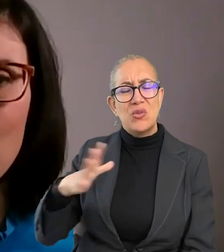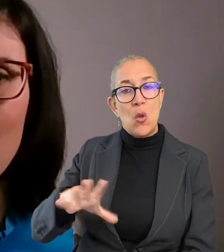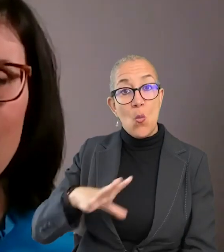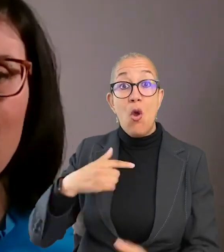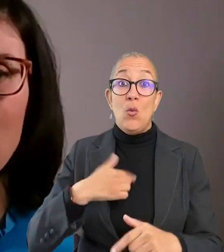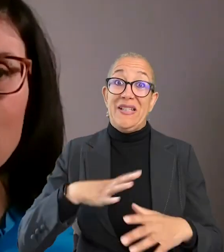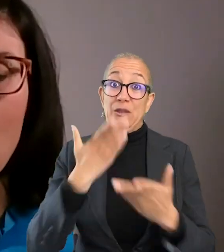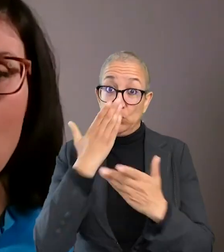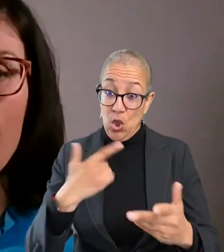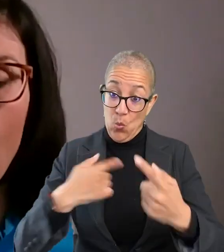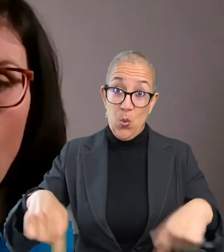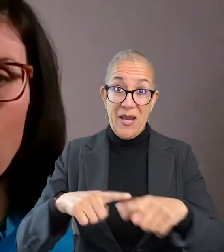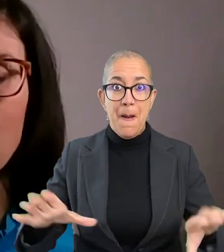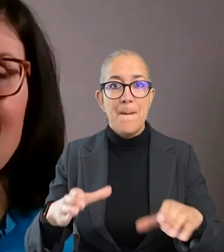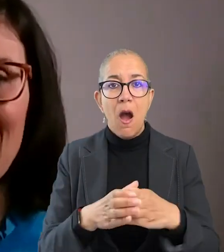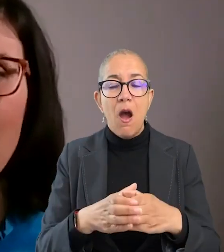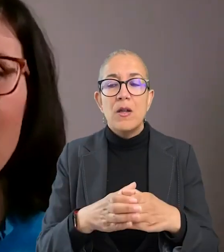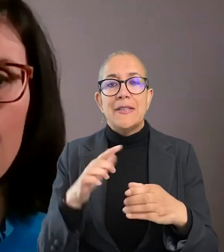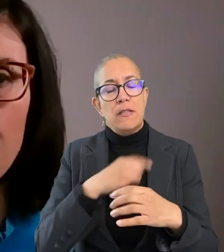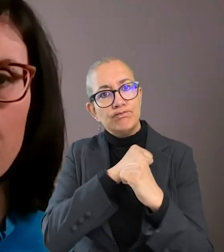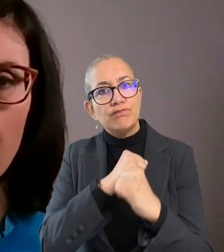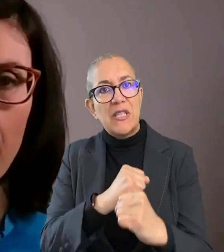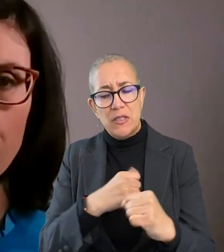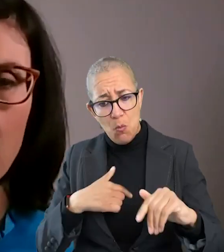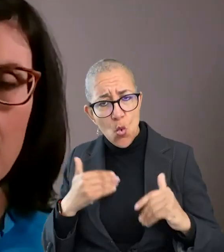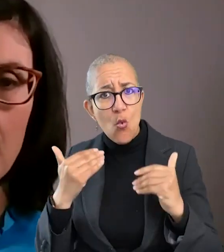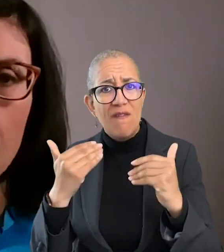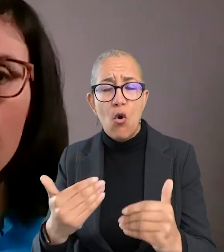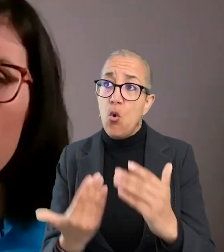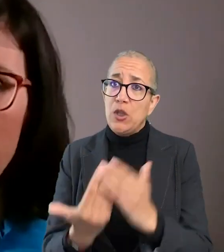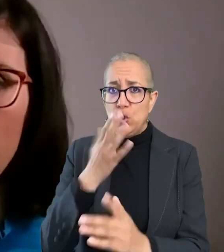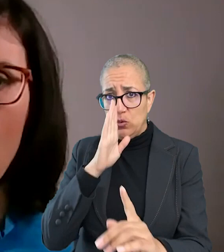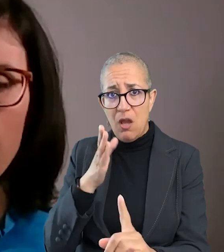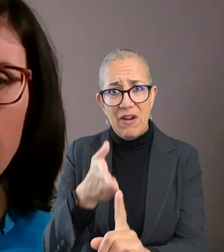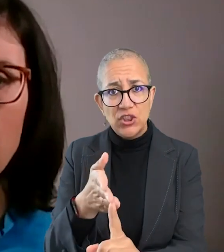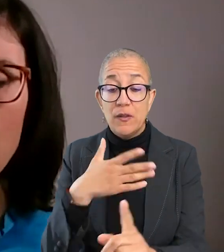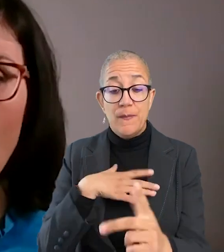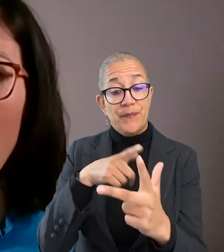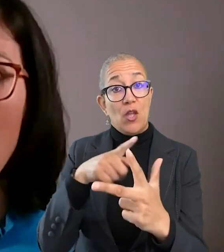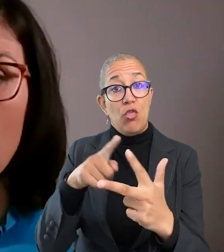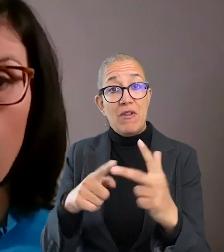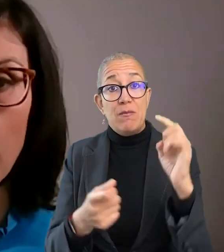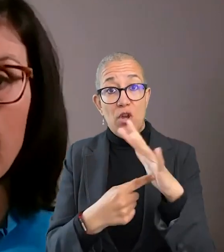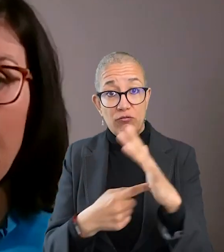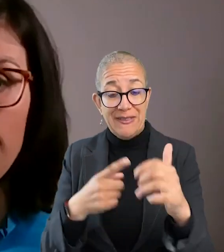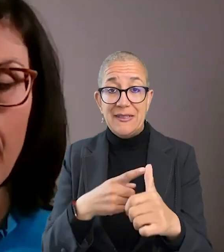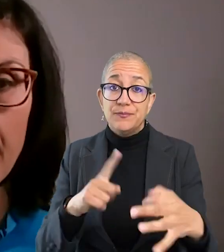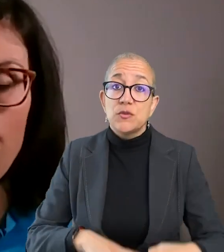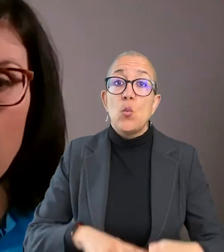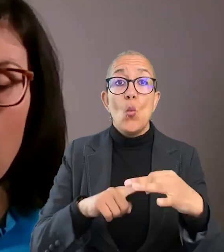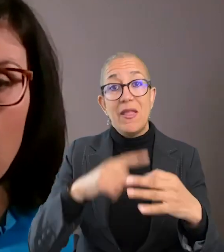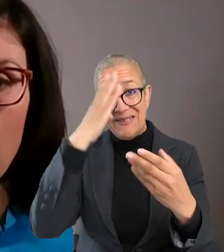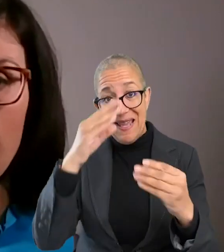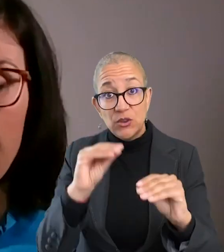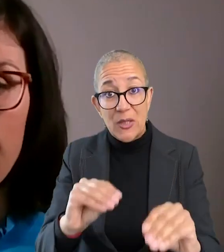to moving things forwards together in a new direction. And my 3 priorities of quality